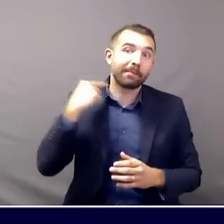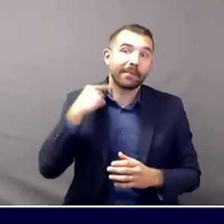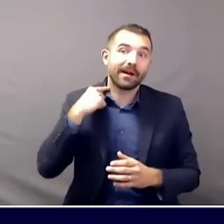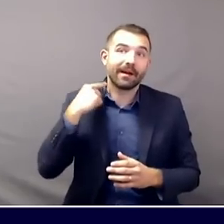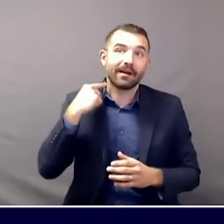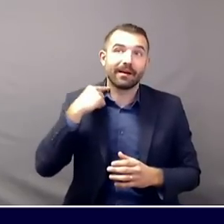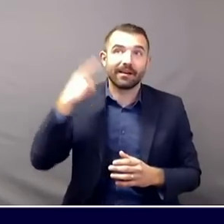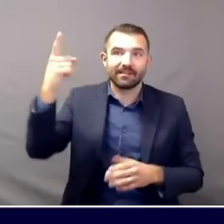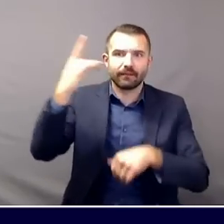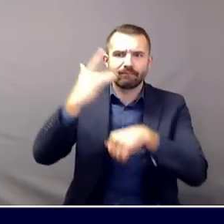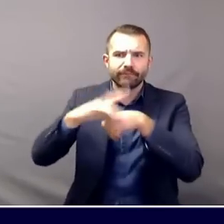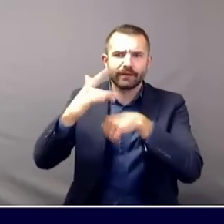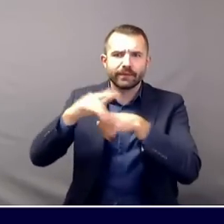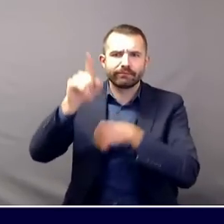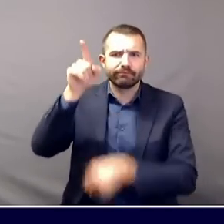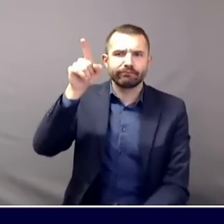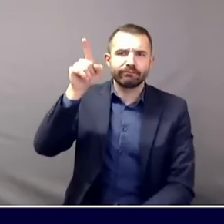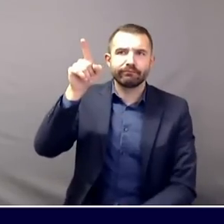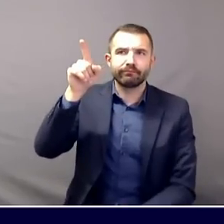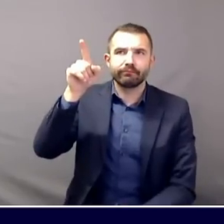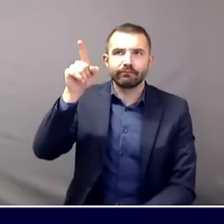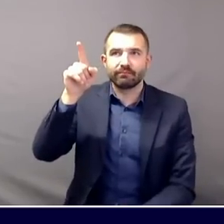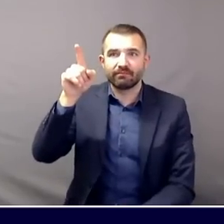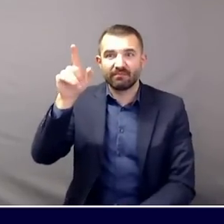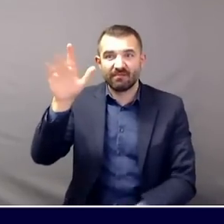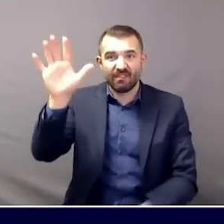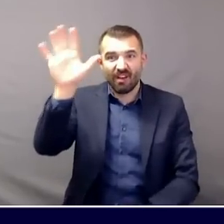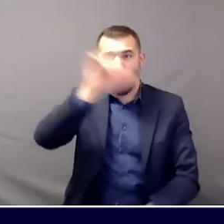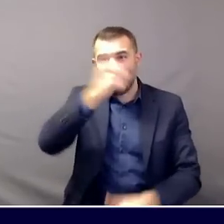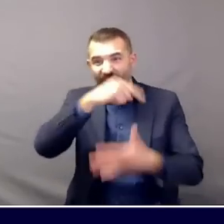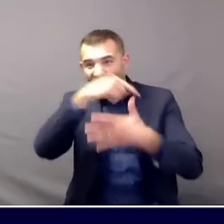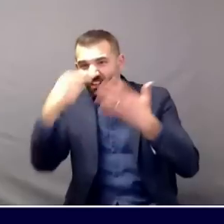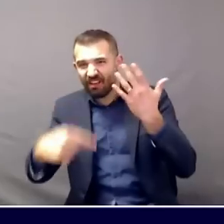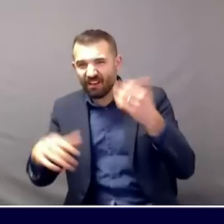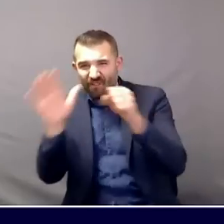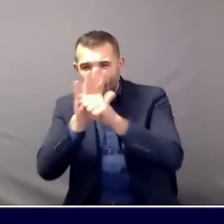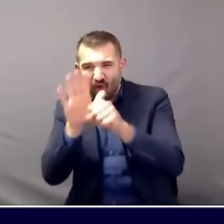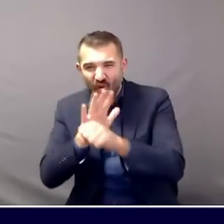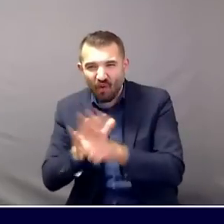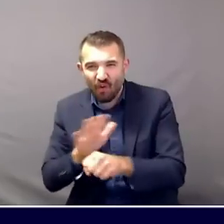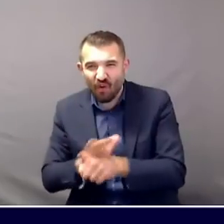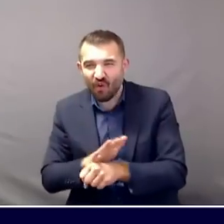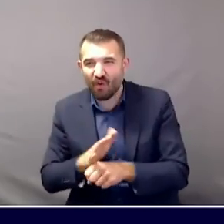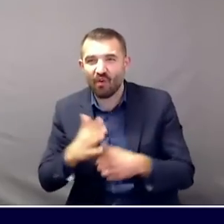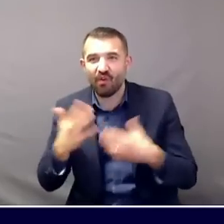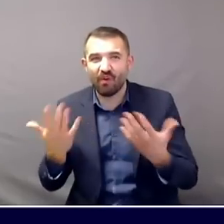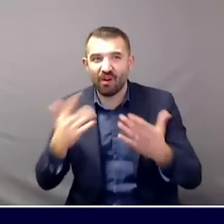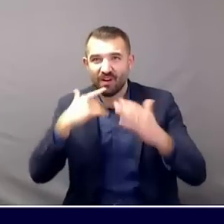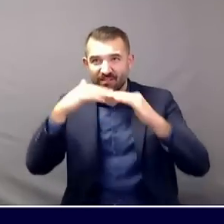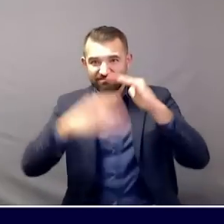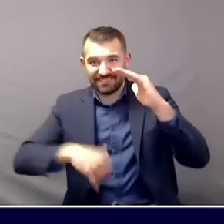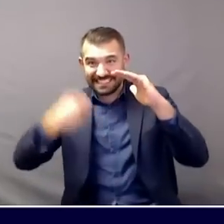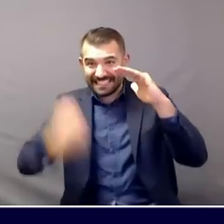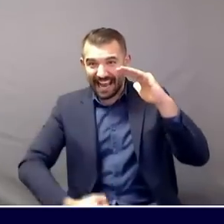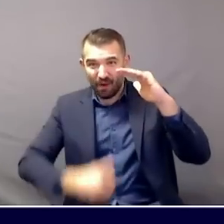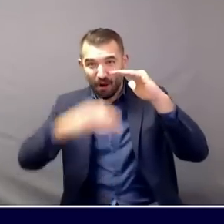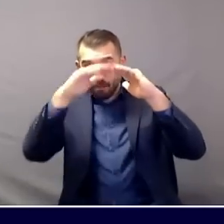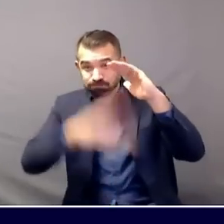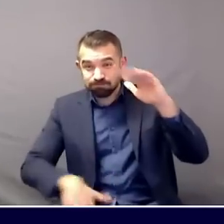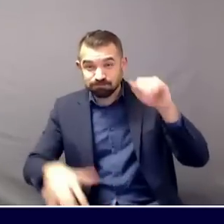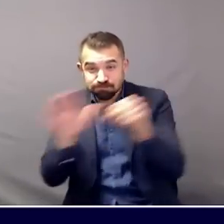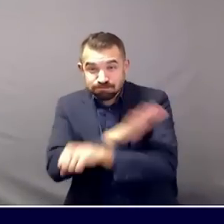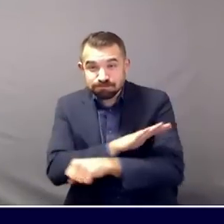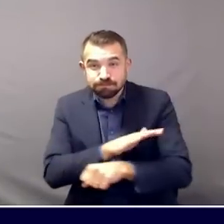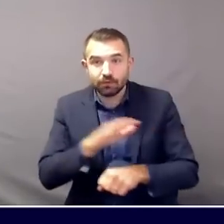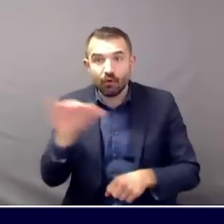couldn't find a single appointment on that site. We've also heard reports that places like Convenient MD are actually having to